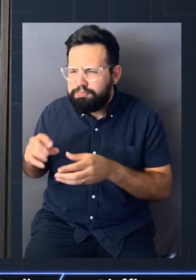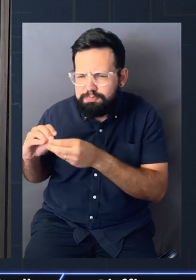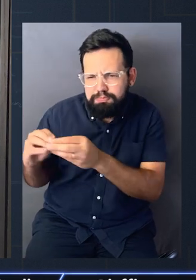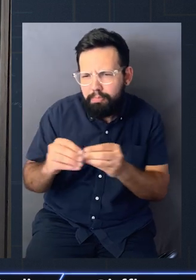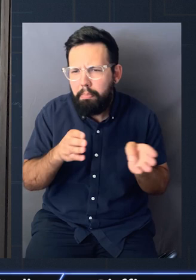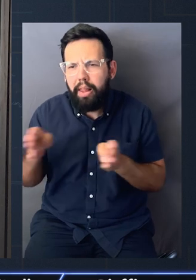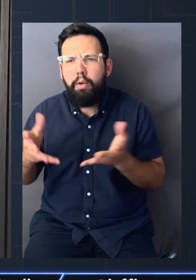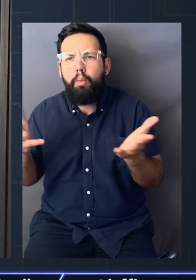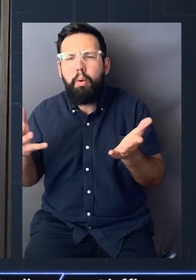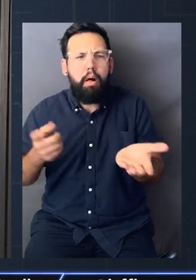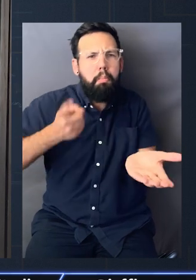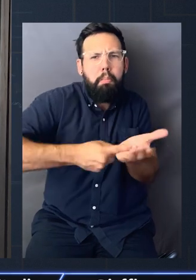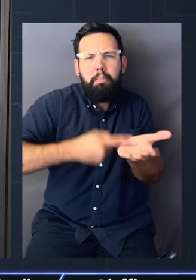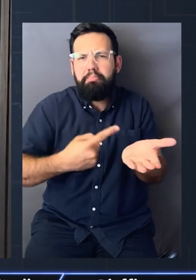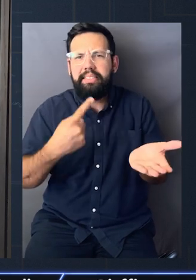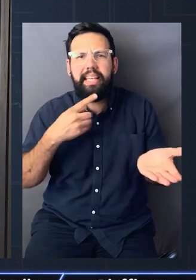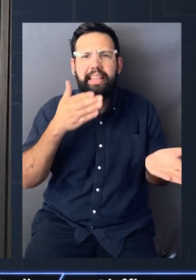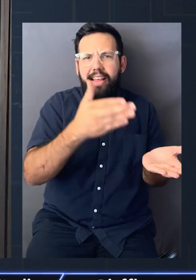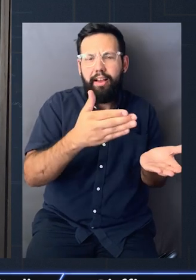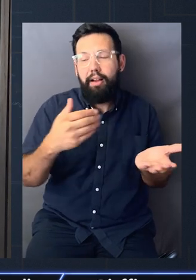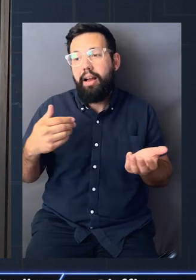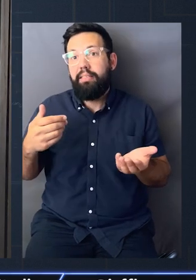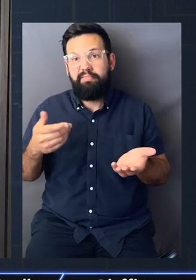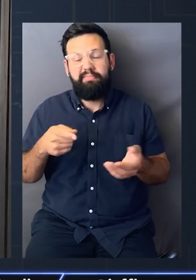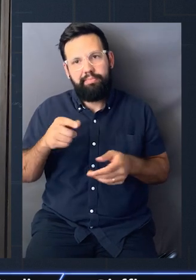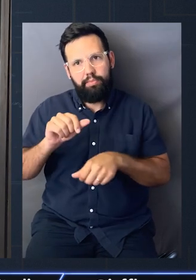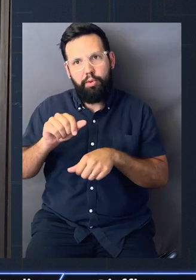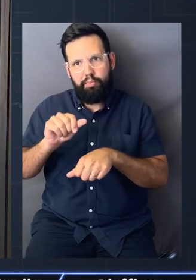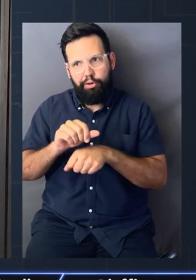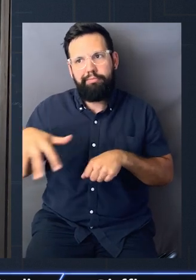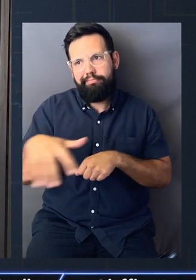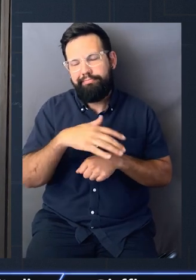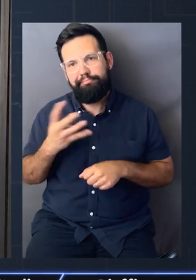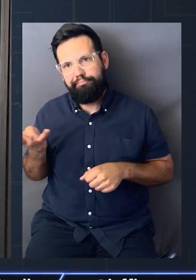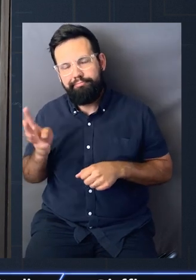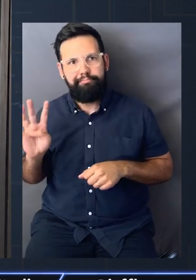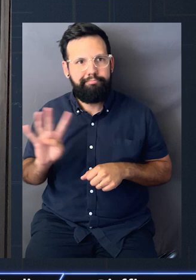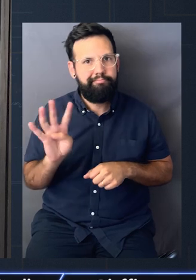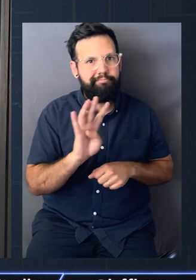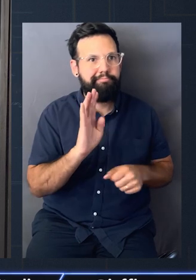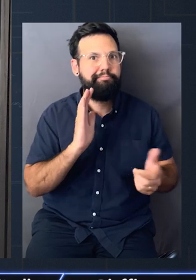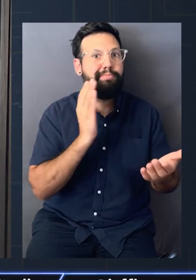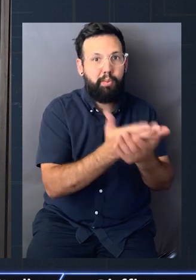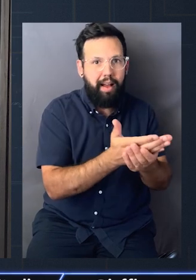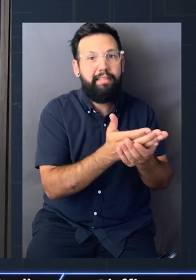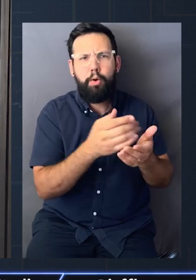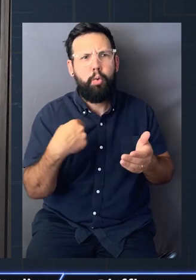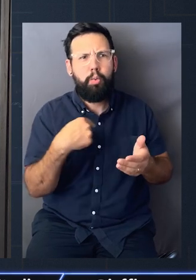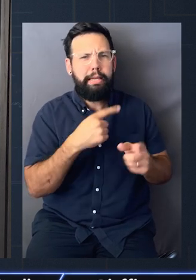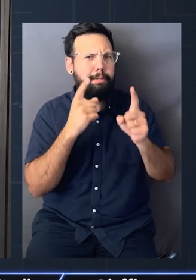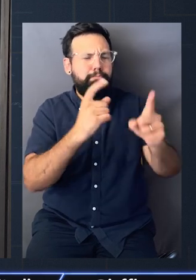like, kind of like psyched. It's like, we are going to make a difference here. We're going to plead our case. This person's going to hear the details